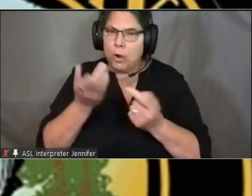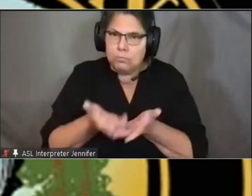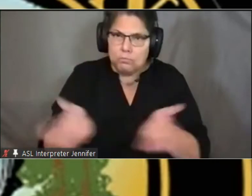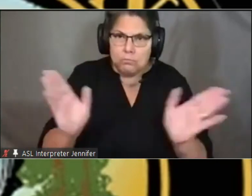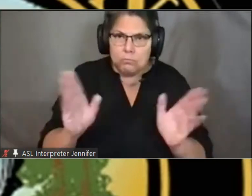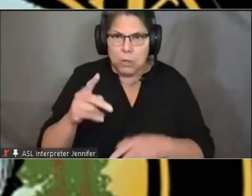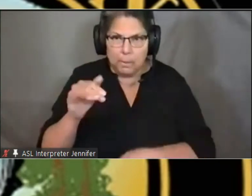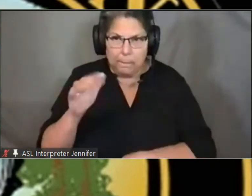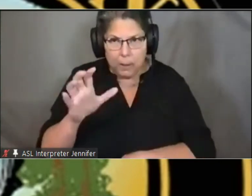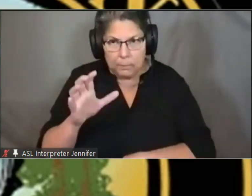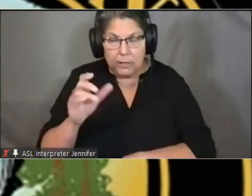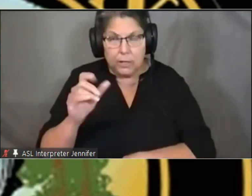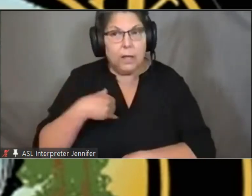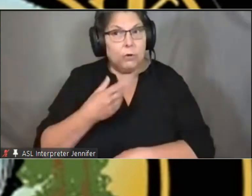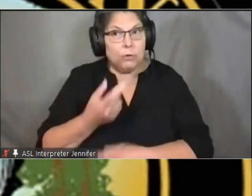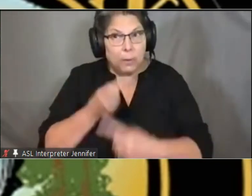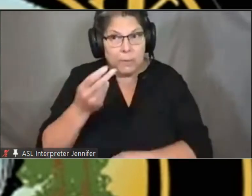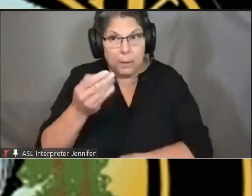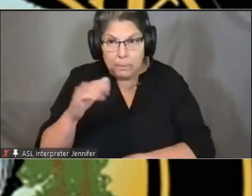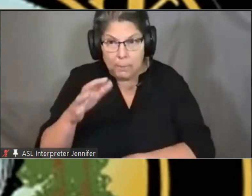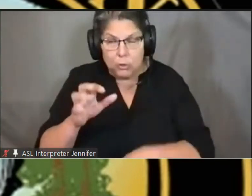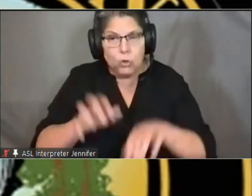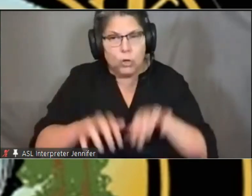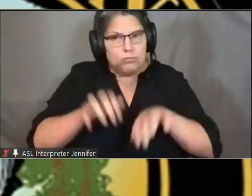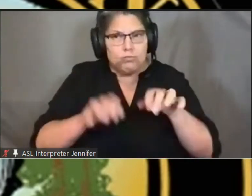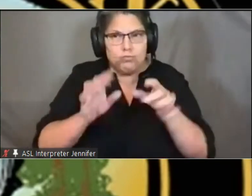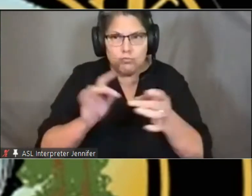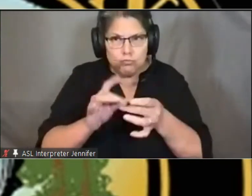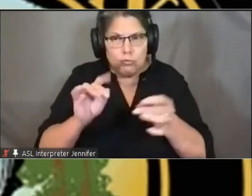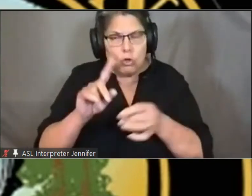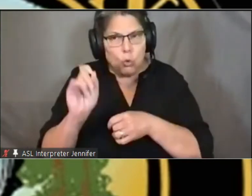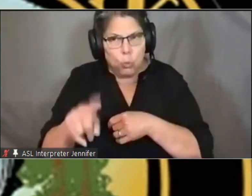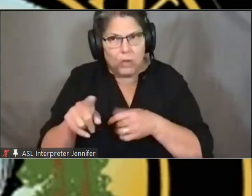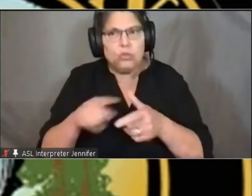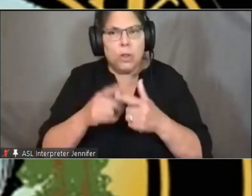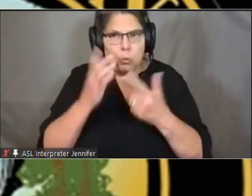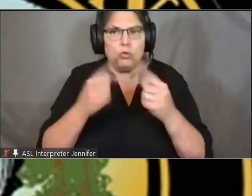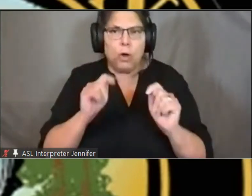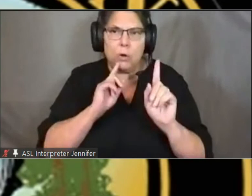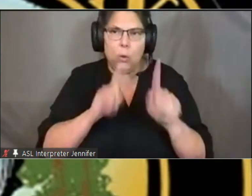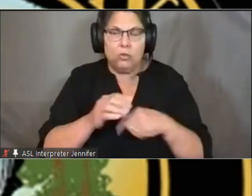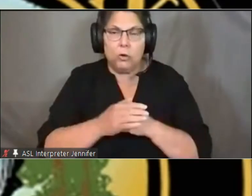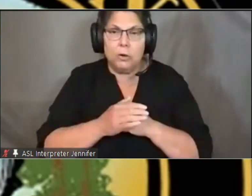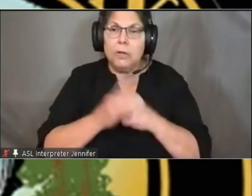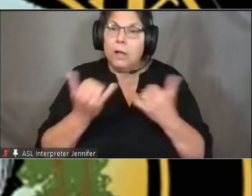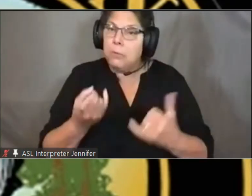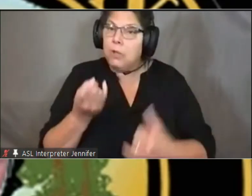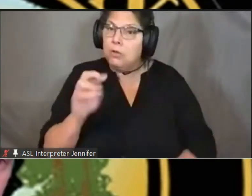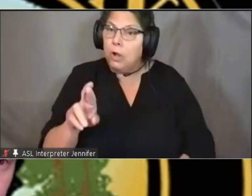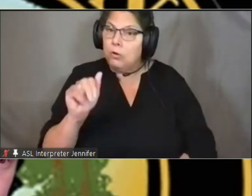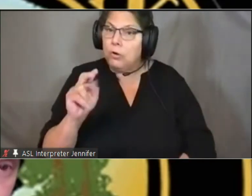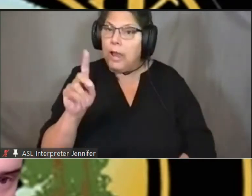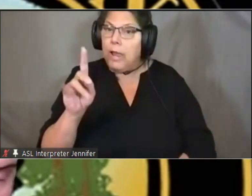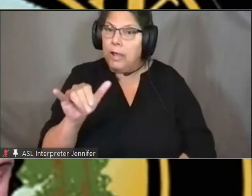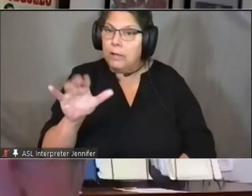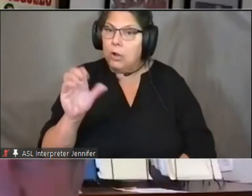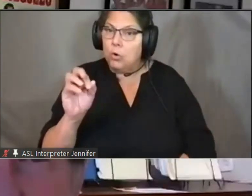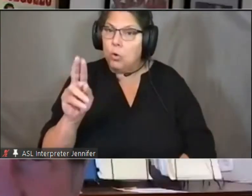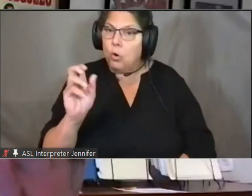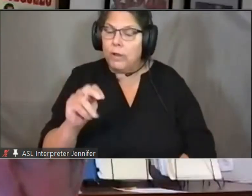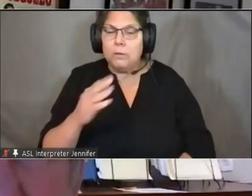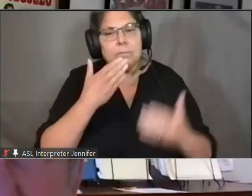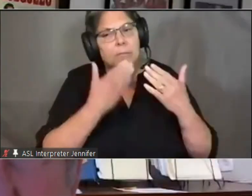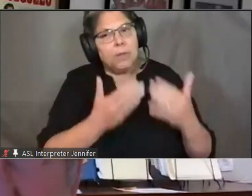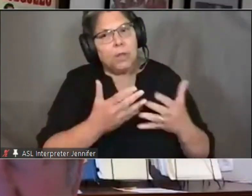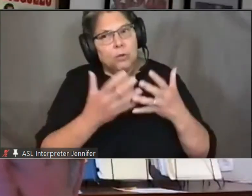comments on the video below, and we'll do our best to address it. Now, beginning the health update, Dr. Andy Coren, you have our attention. Thank you very